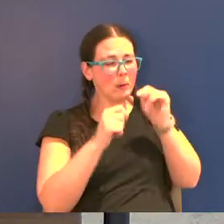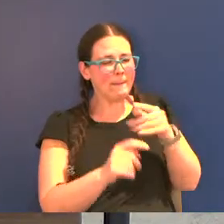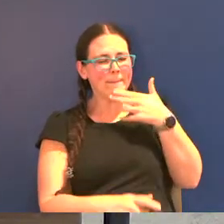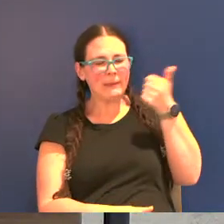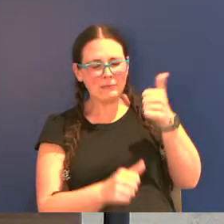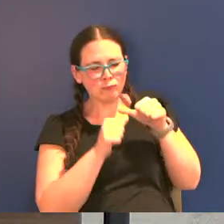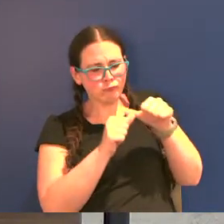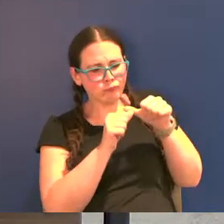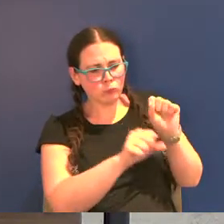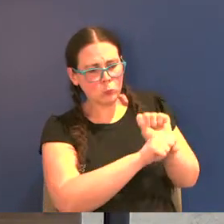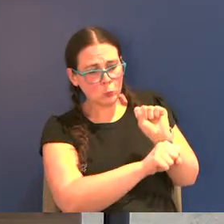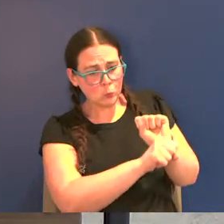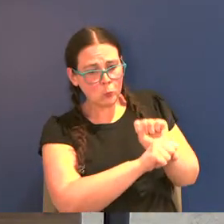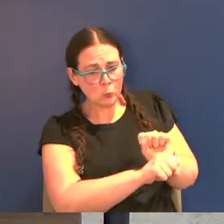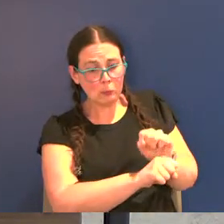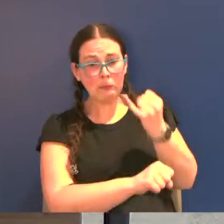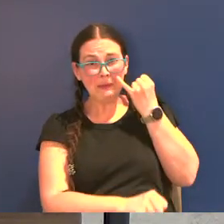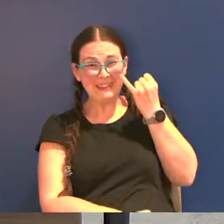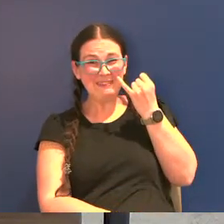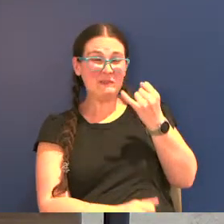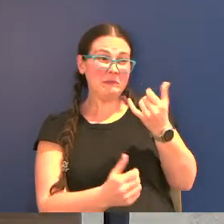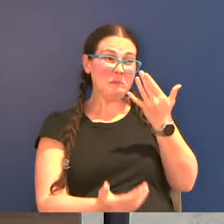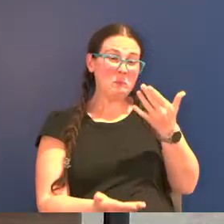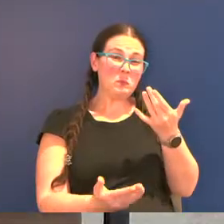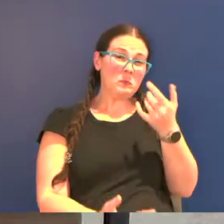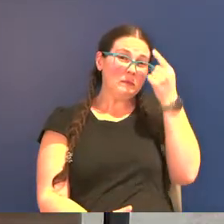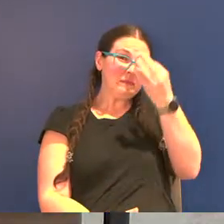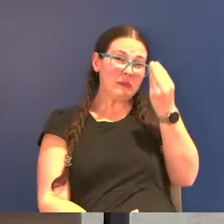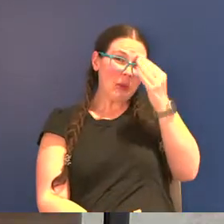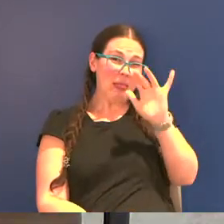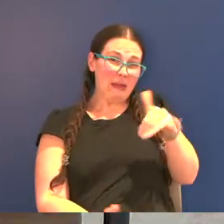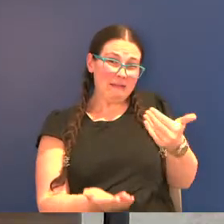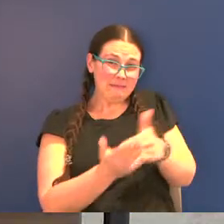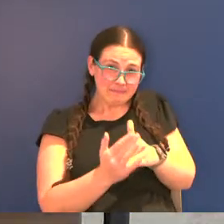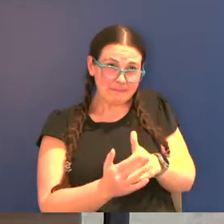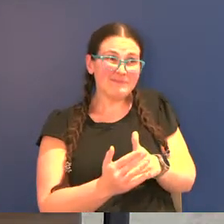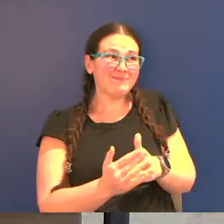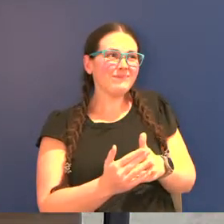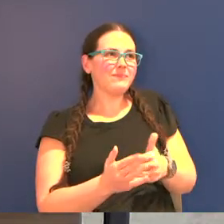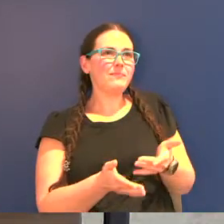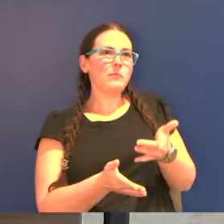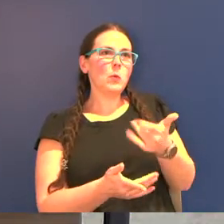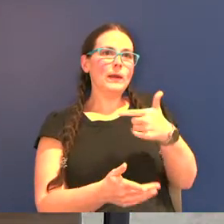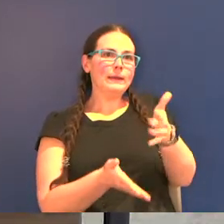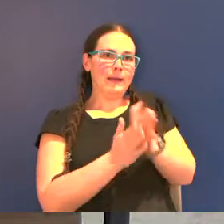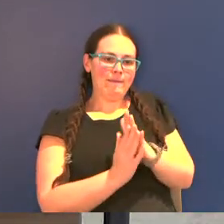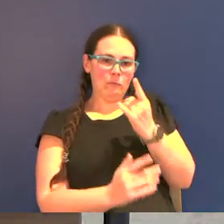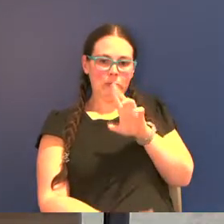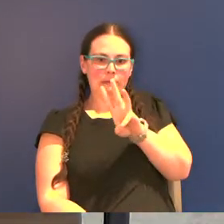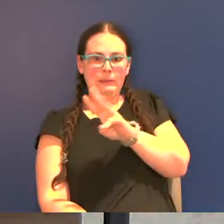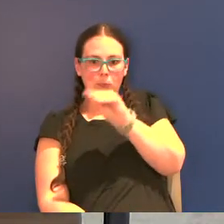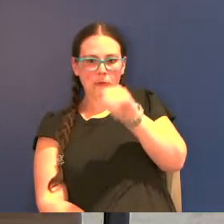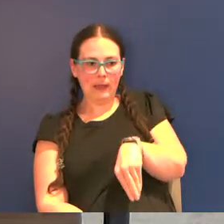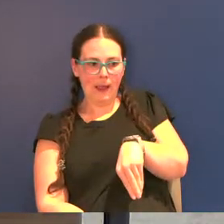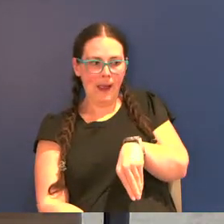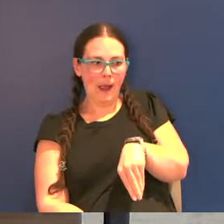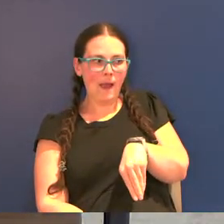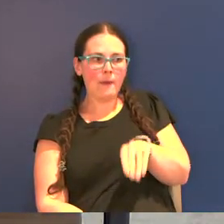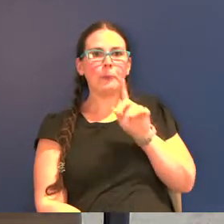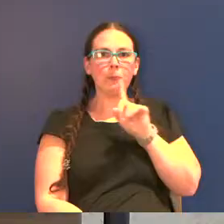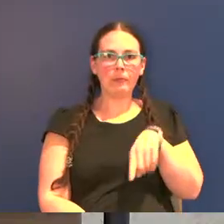you would reconsider that, our transportation director has asked for 6%, and we come back with 0. We was